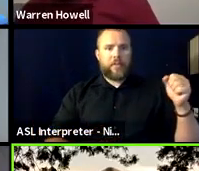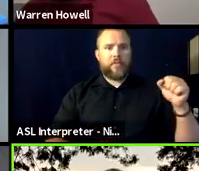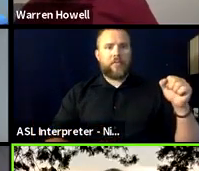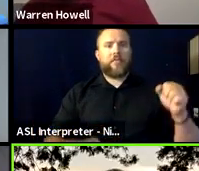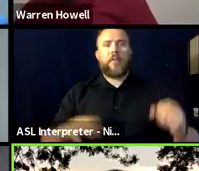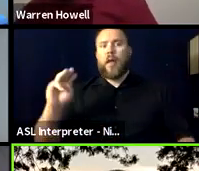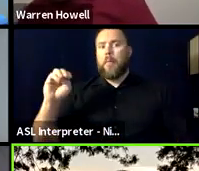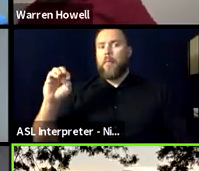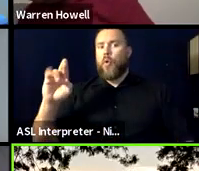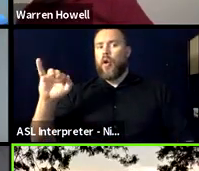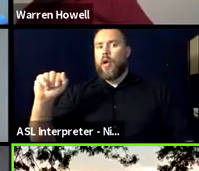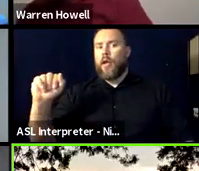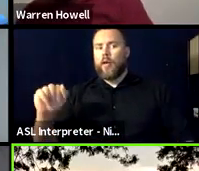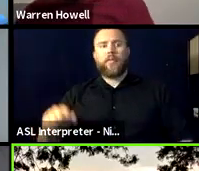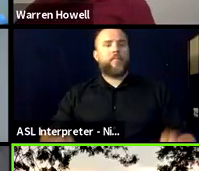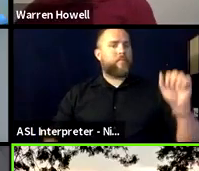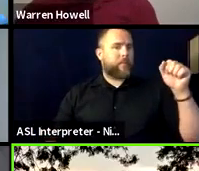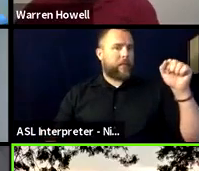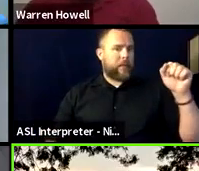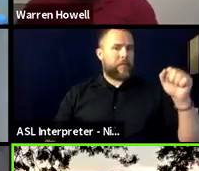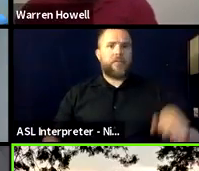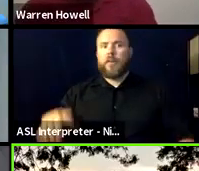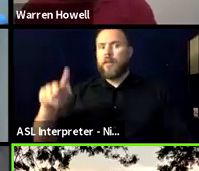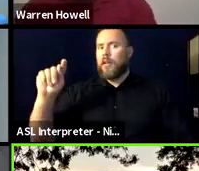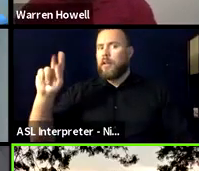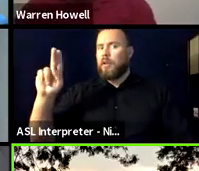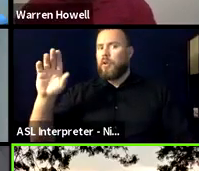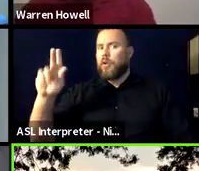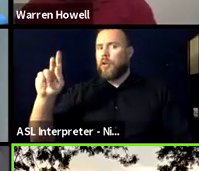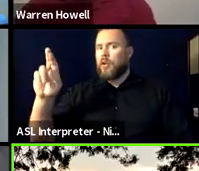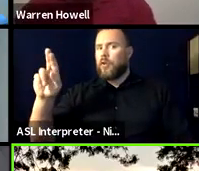Moriak, yes. Mrs. Smith Tucker,